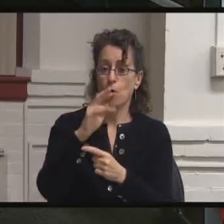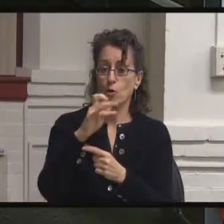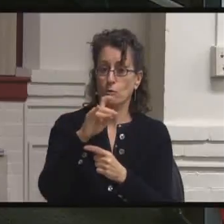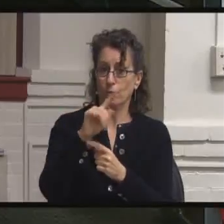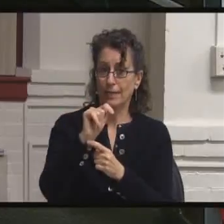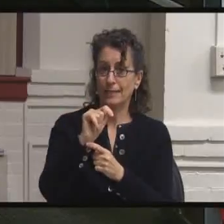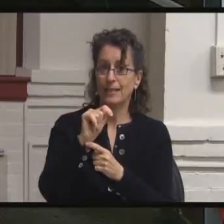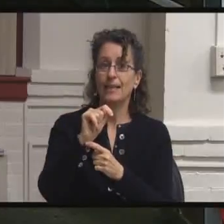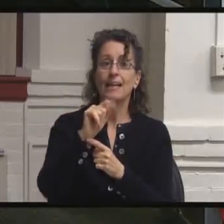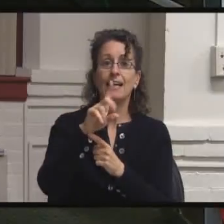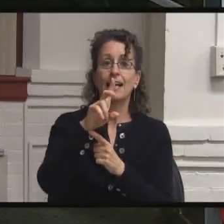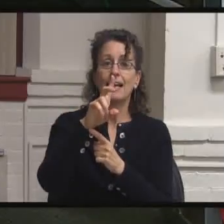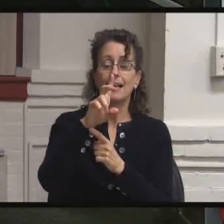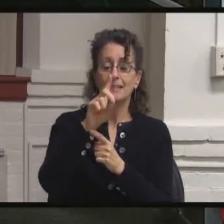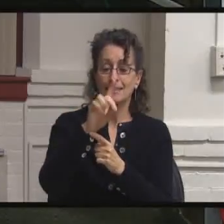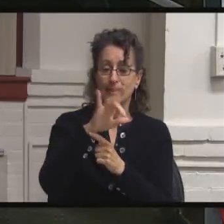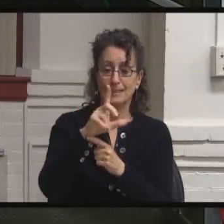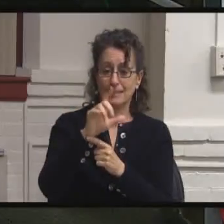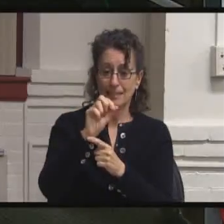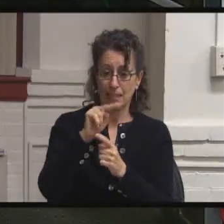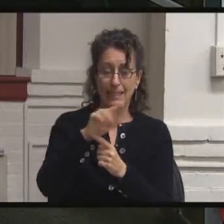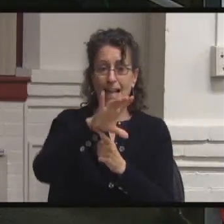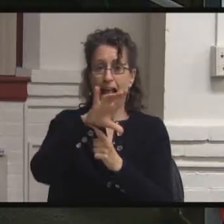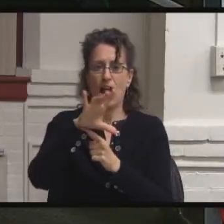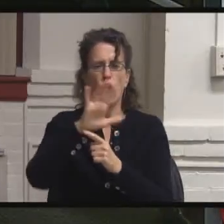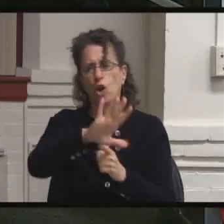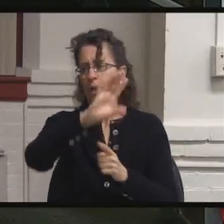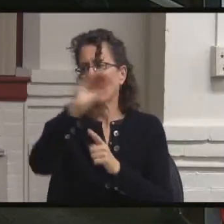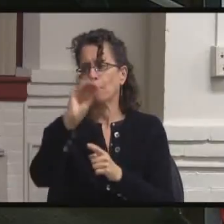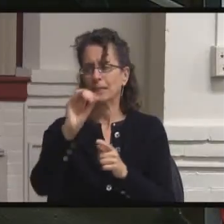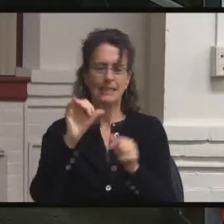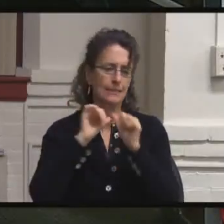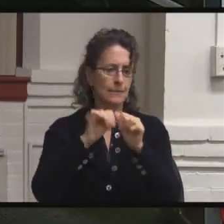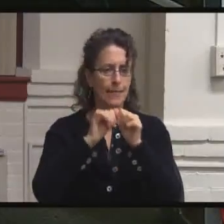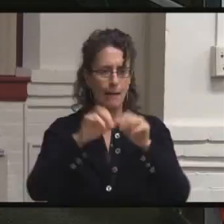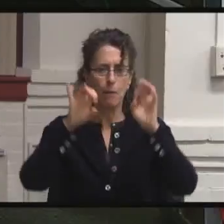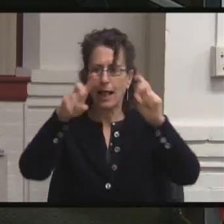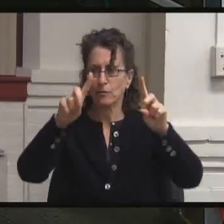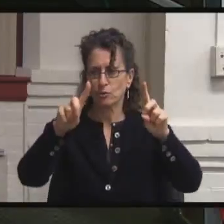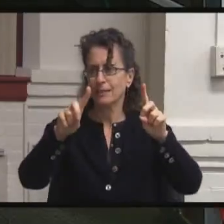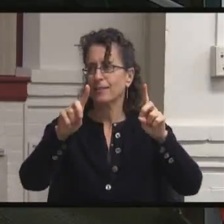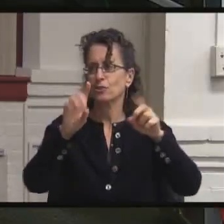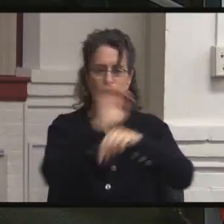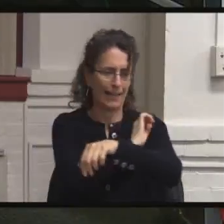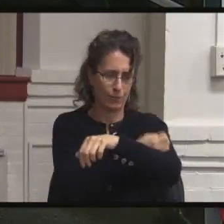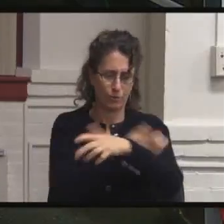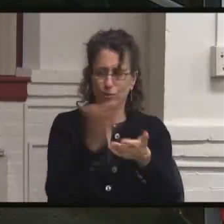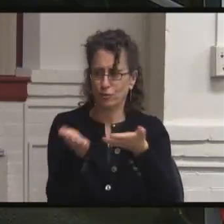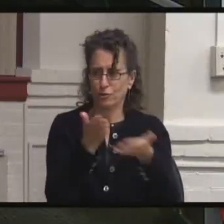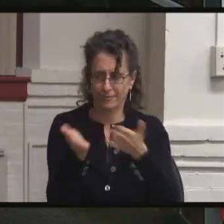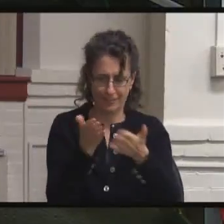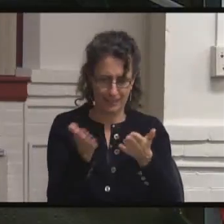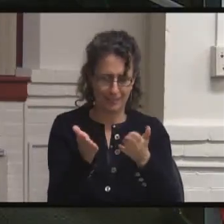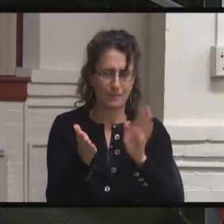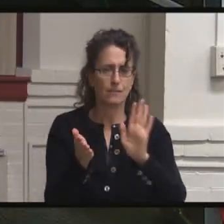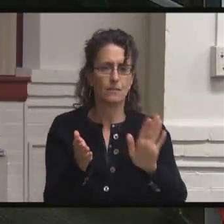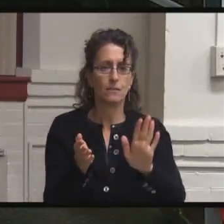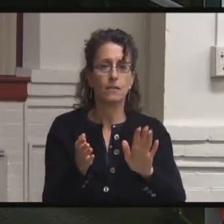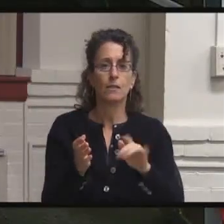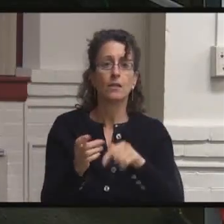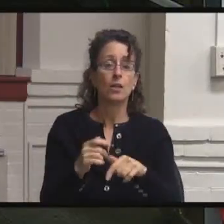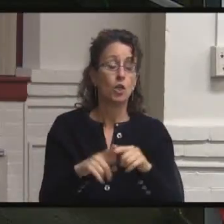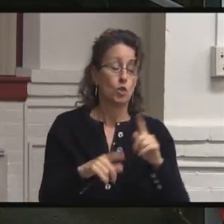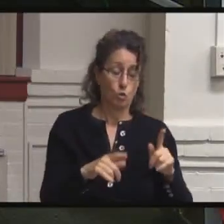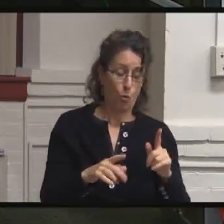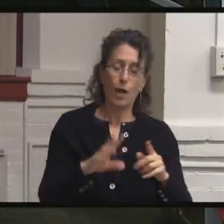Sustainable Energy Education Demonstration Services, and to proceed with all 14 locations, the eight originally proposed, along with the six